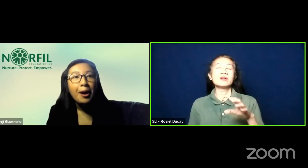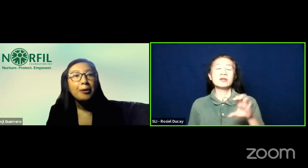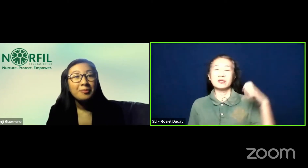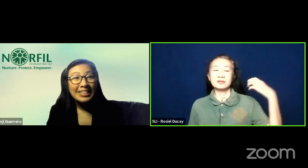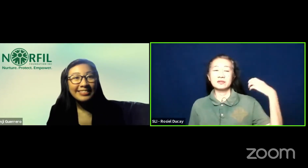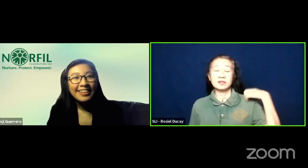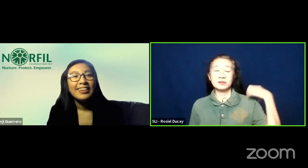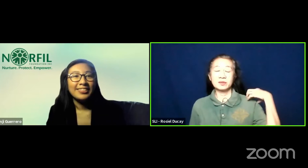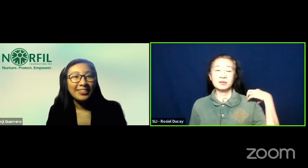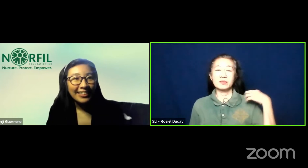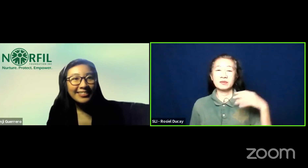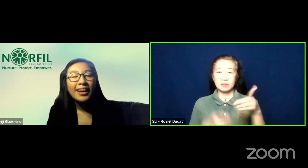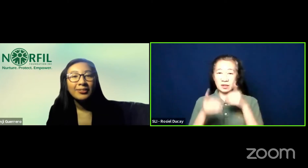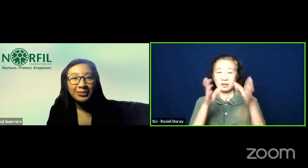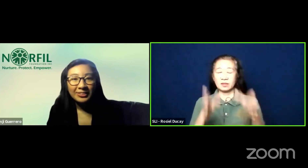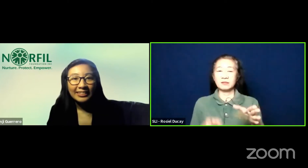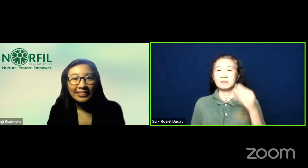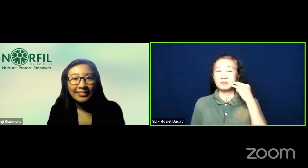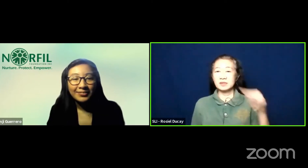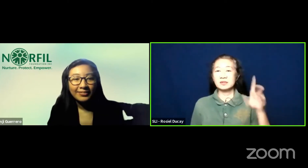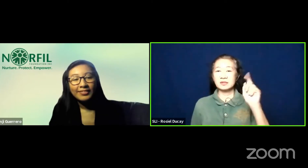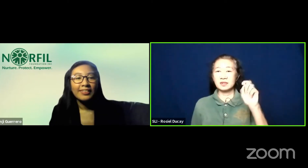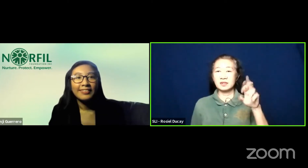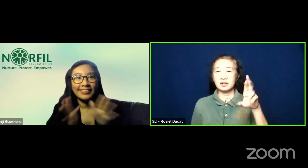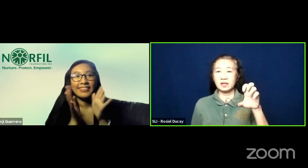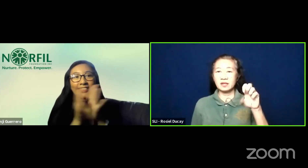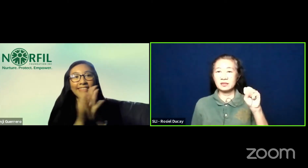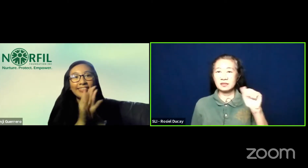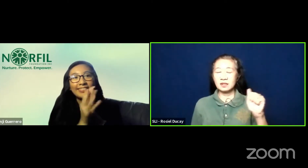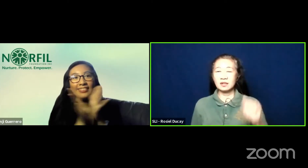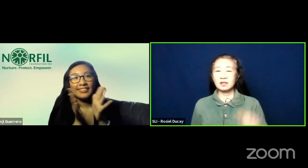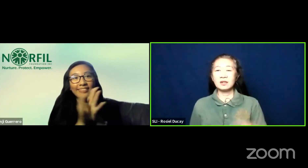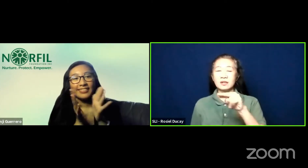Director, Miss Teresa Nuki.